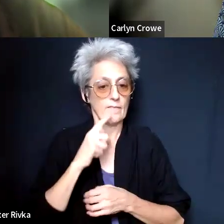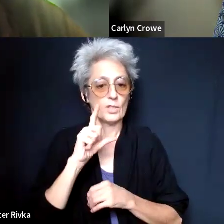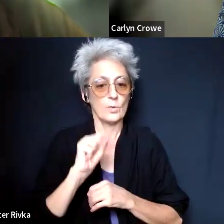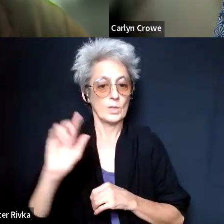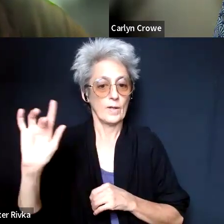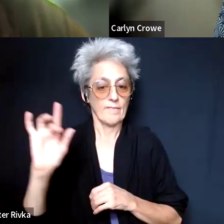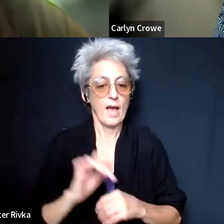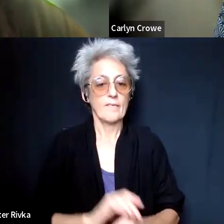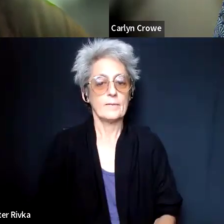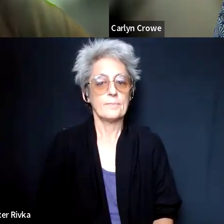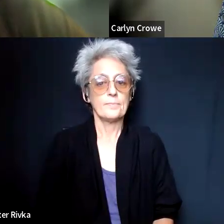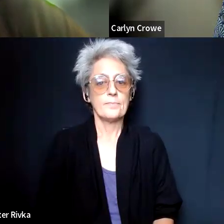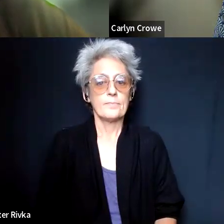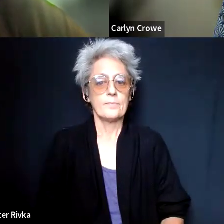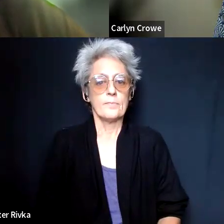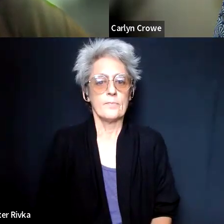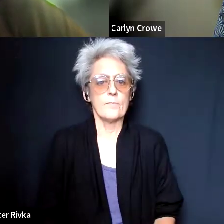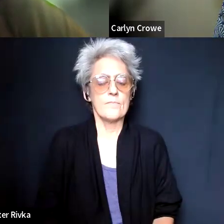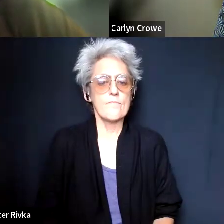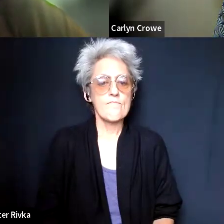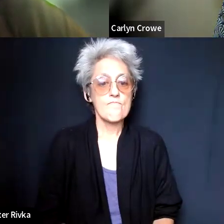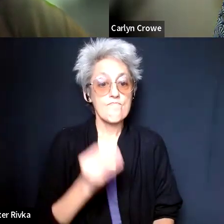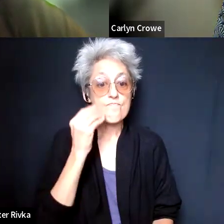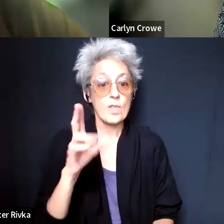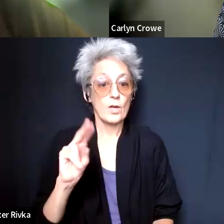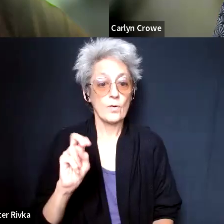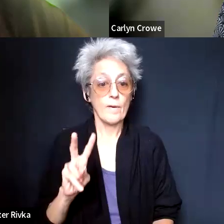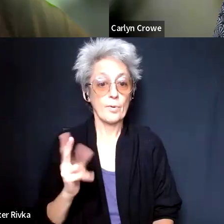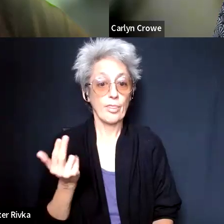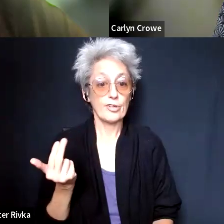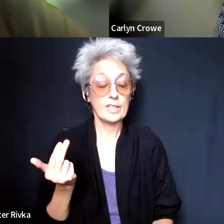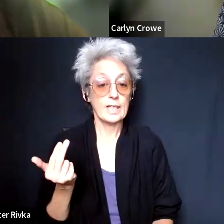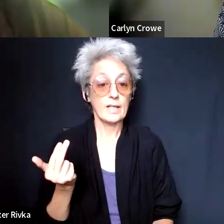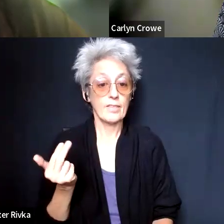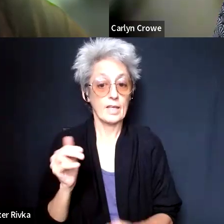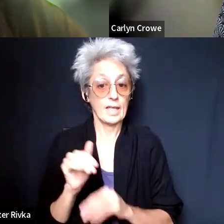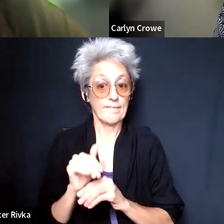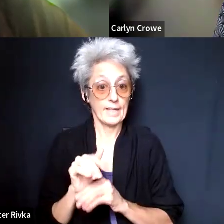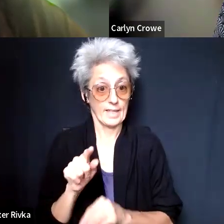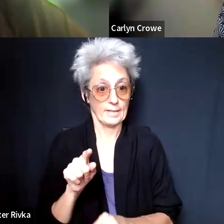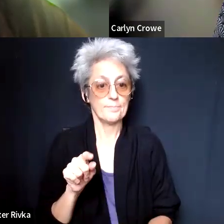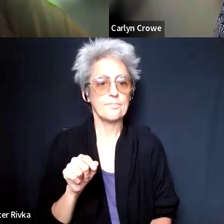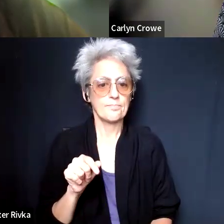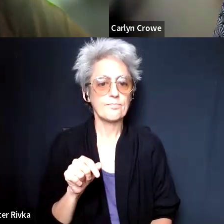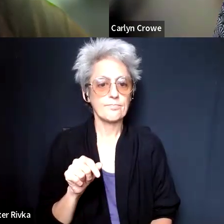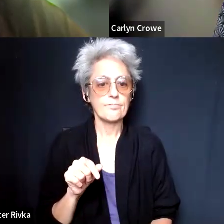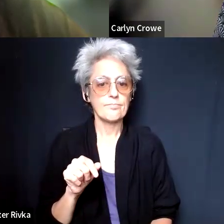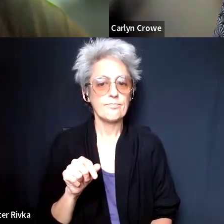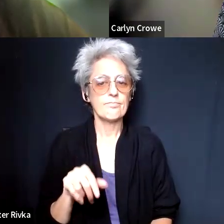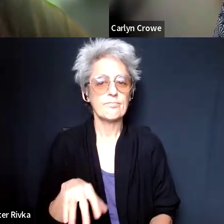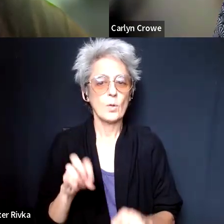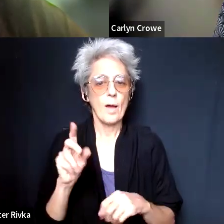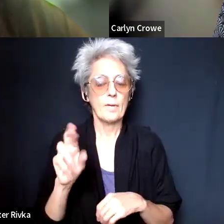2025. I also wanted to note that on November 13th in the evening, there will be a webinar on